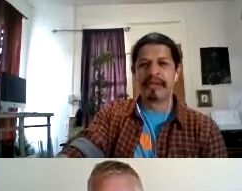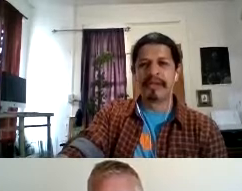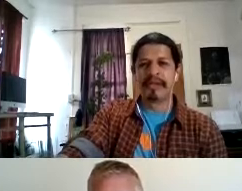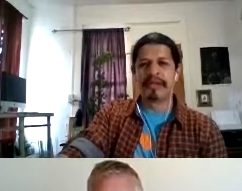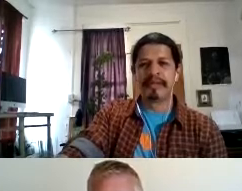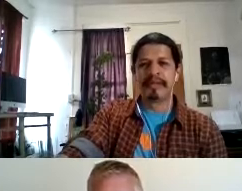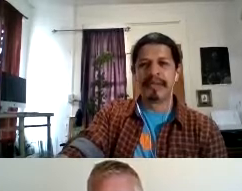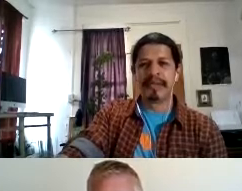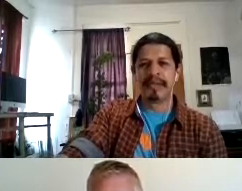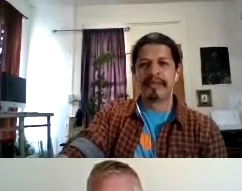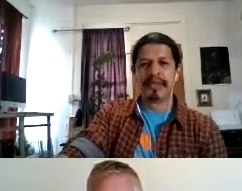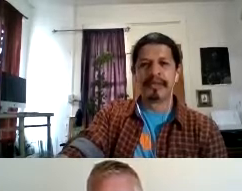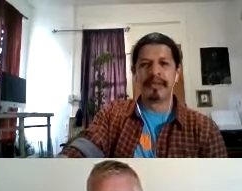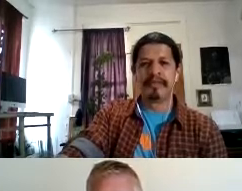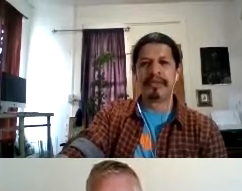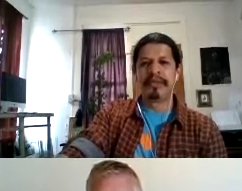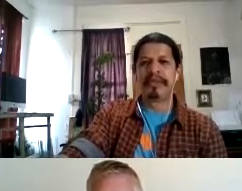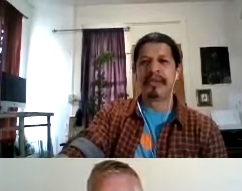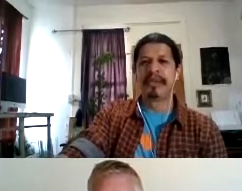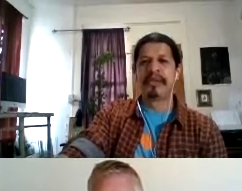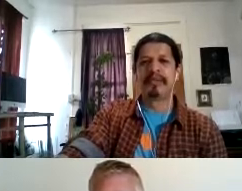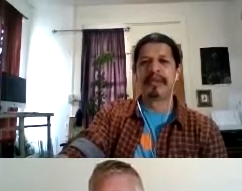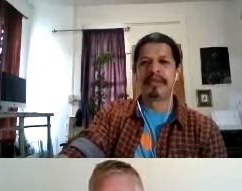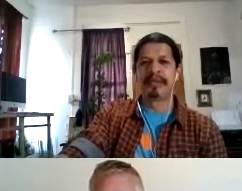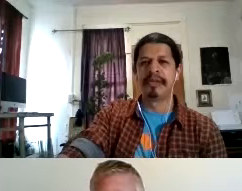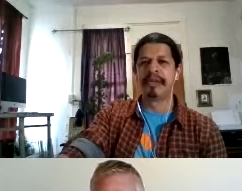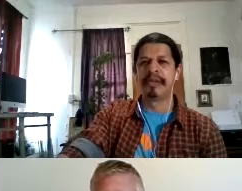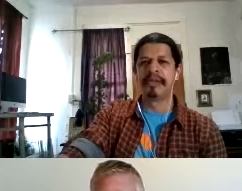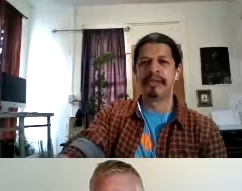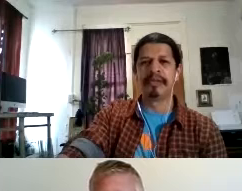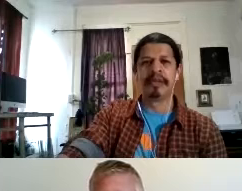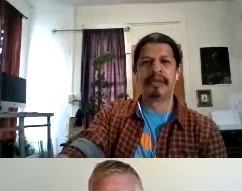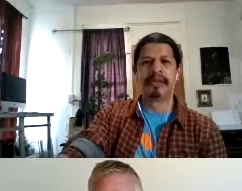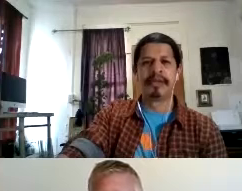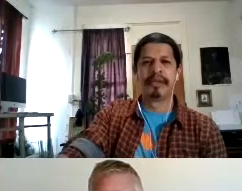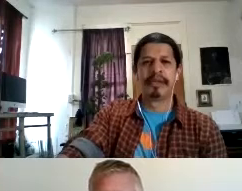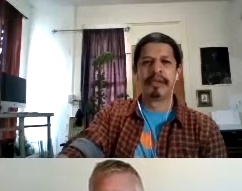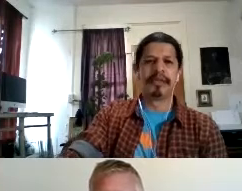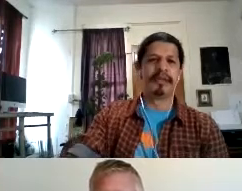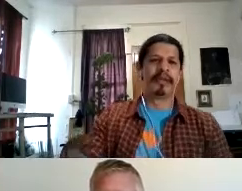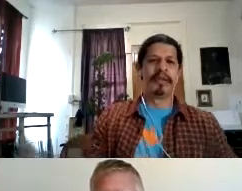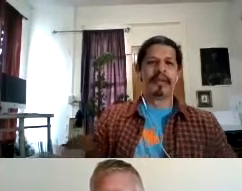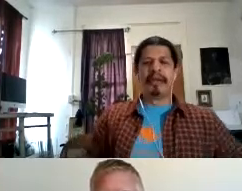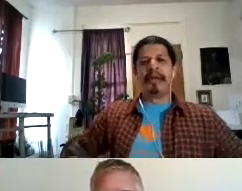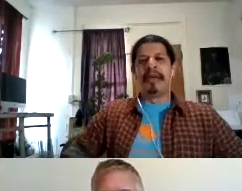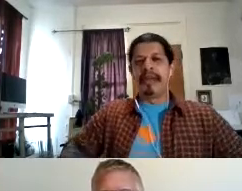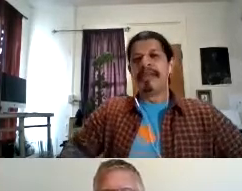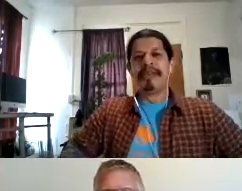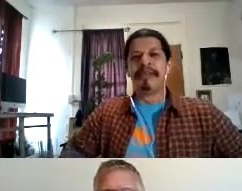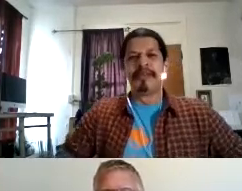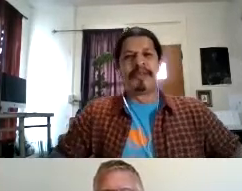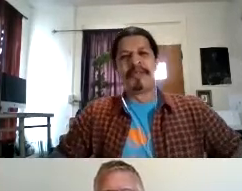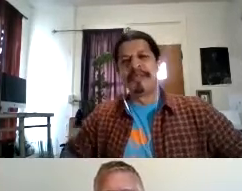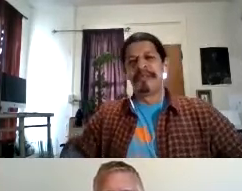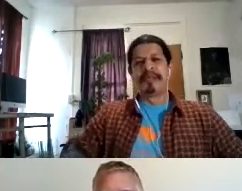let me just admit more people, and I think we can start. So again,